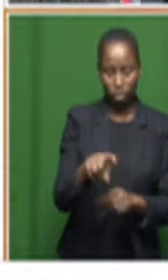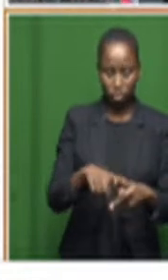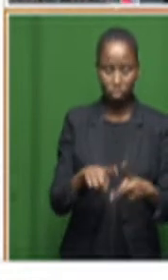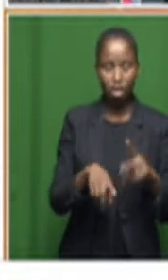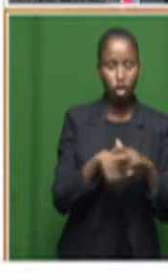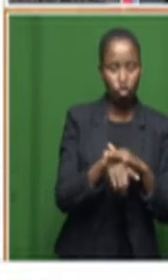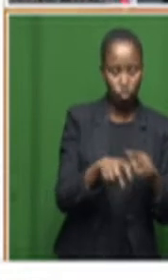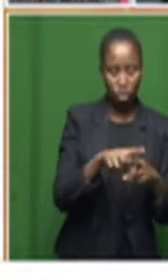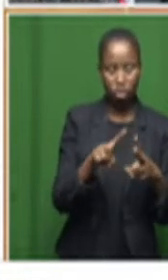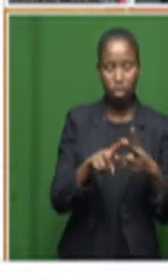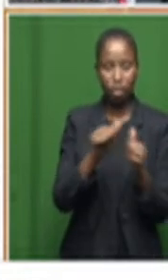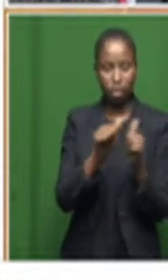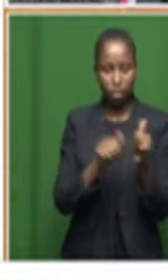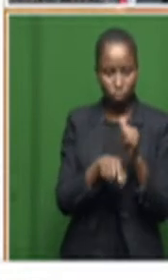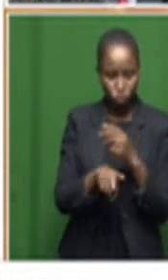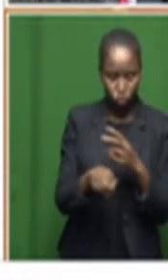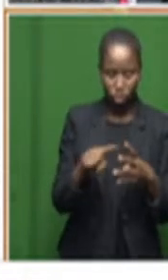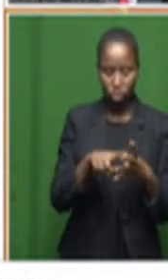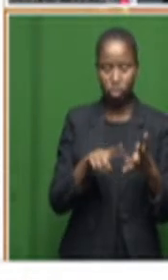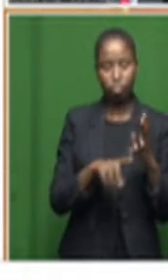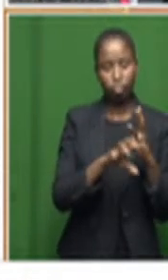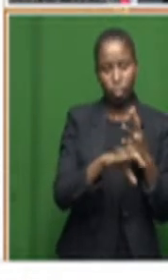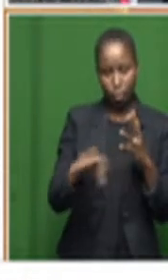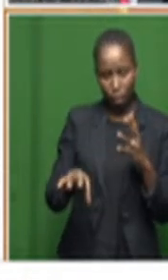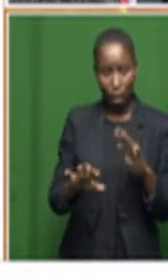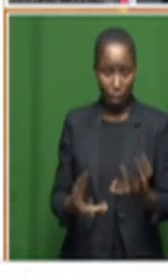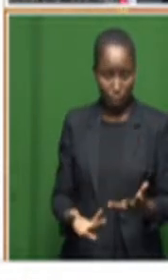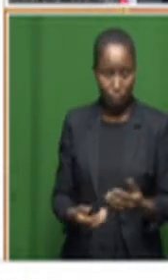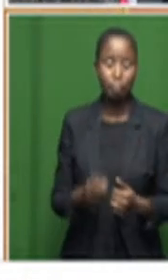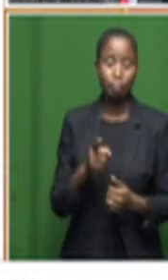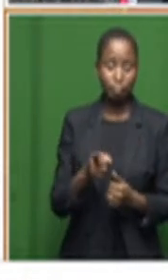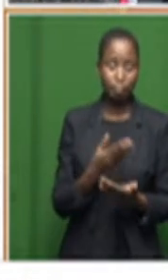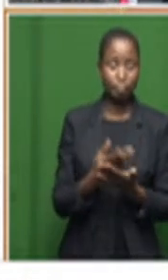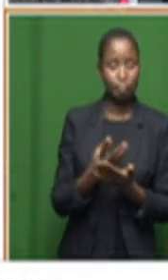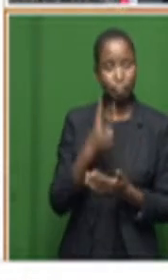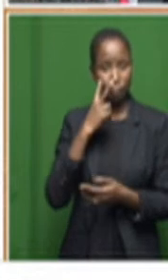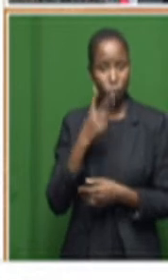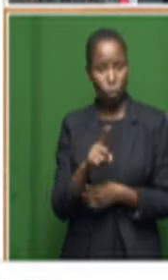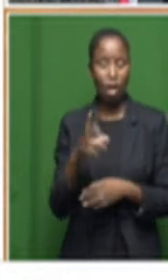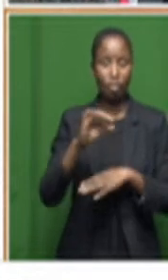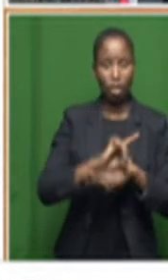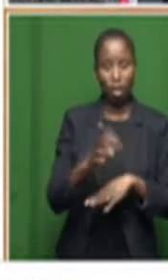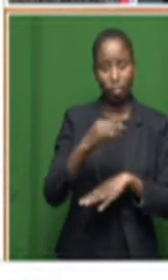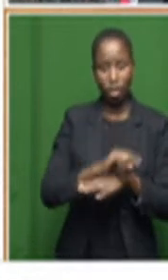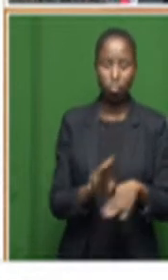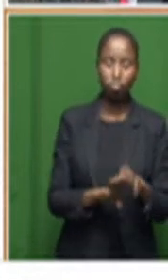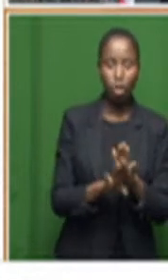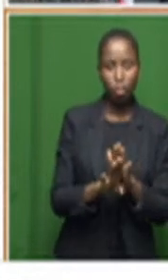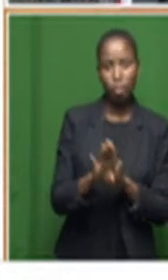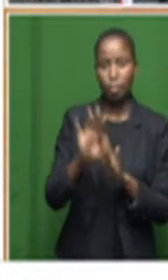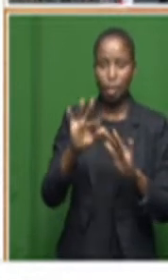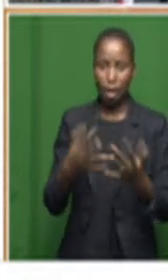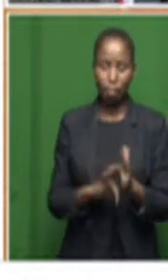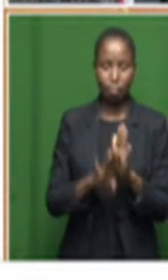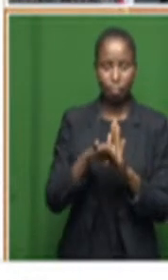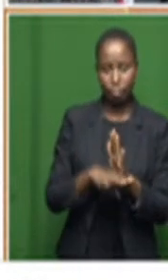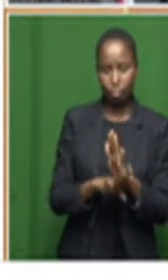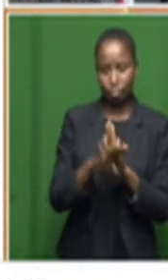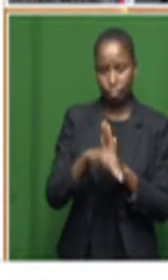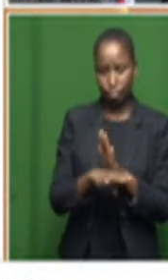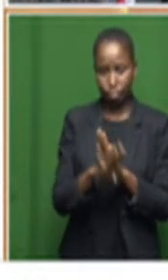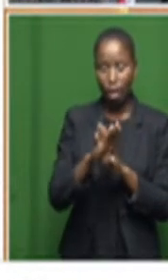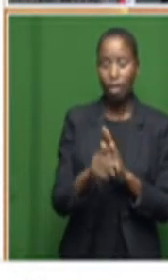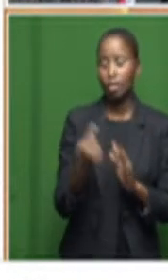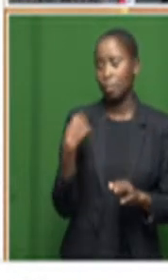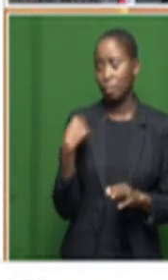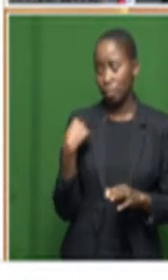by sub-district, and by site. And it is possible then to watch the daily moving averages. In most weeks, we see a